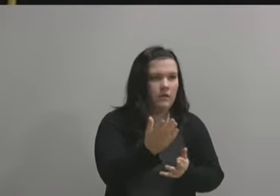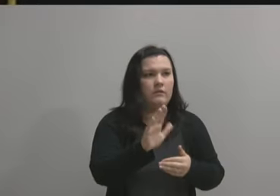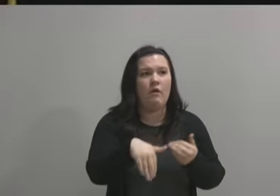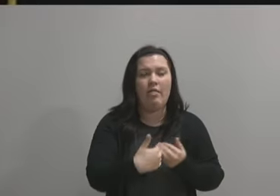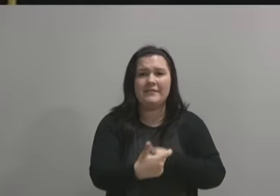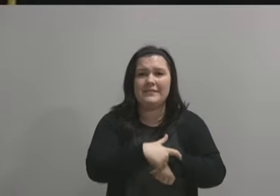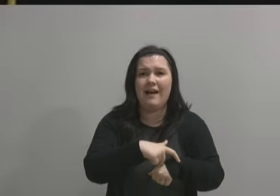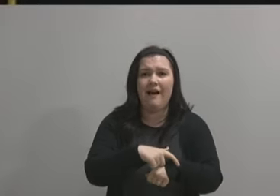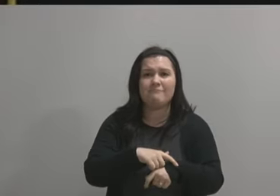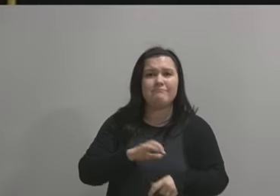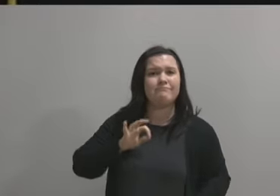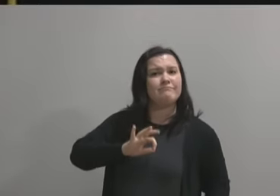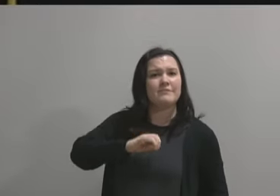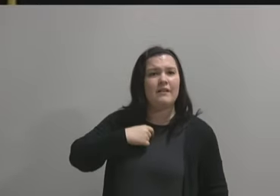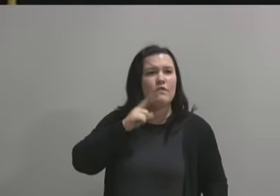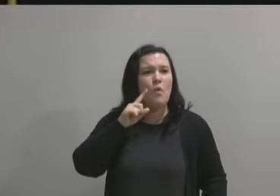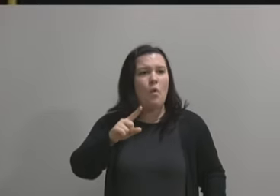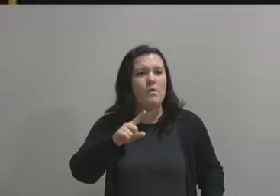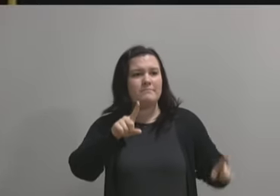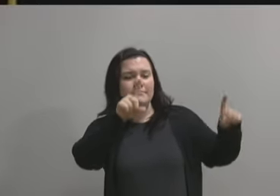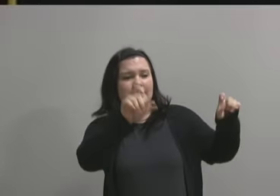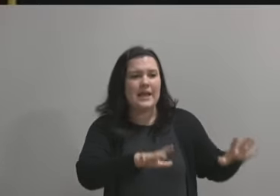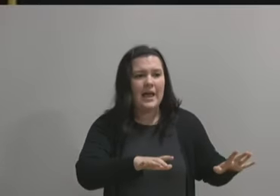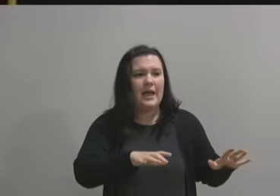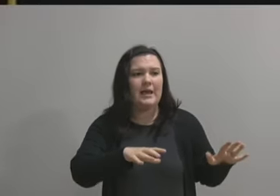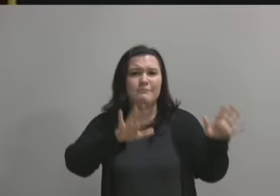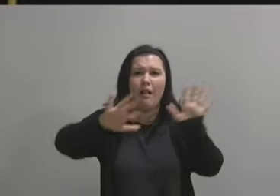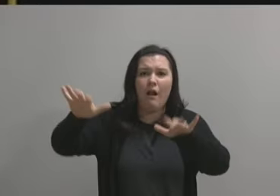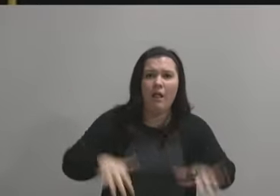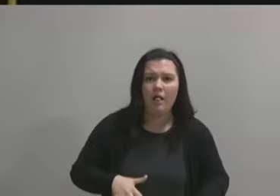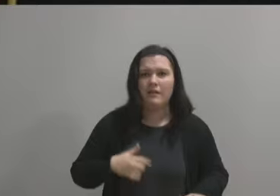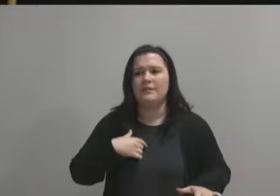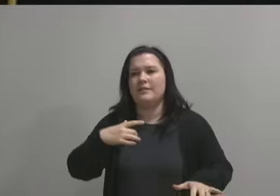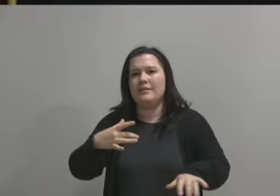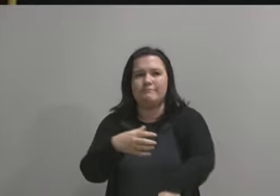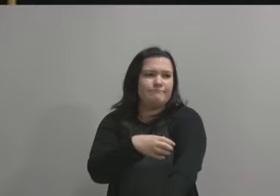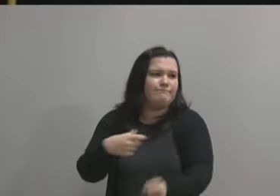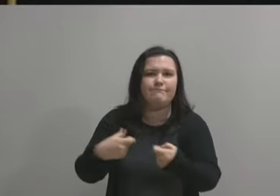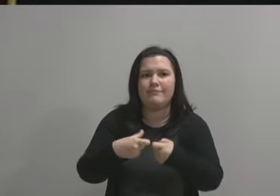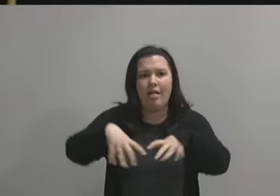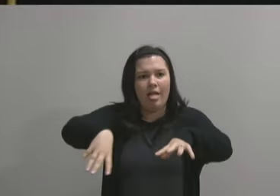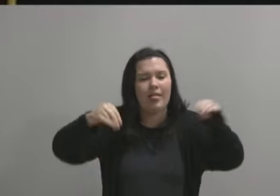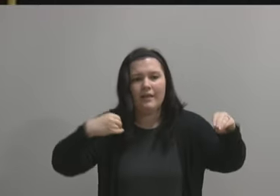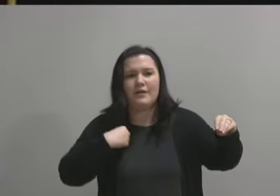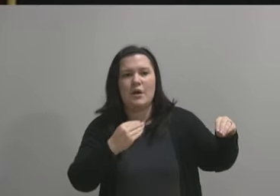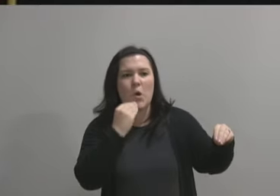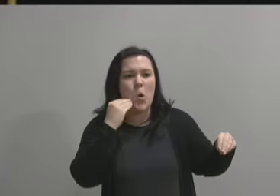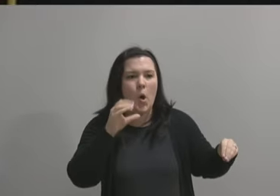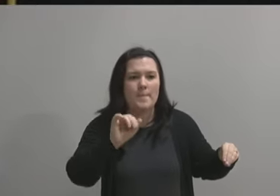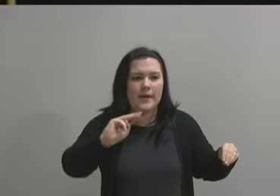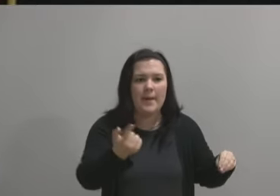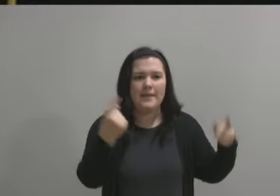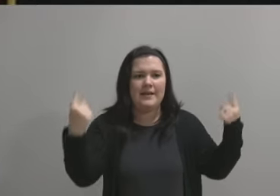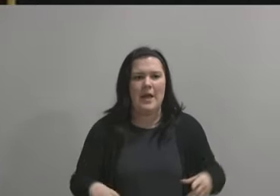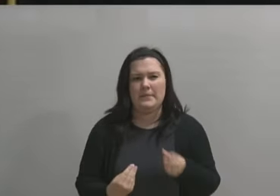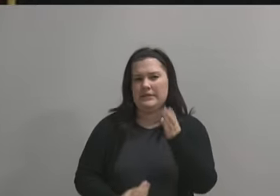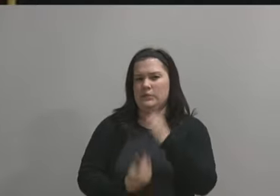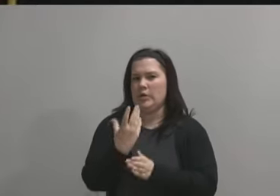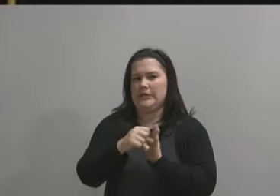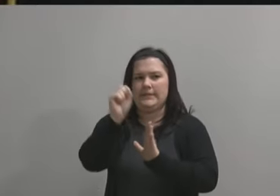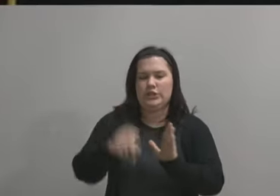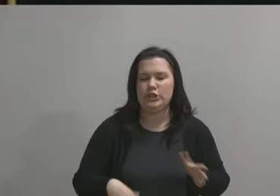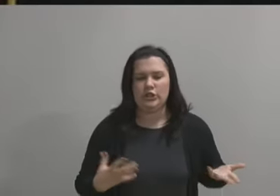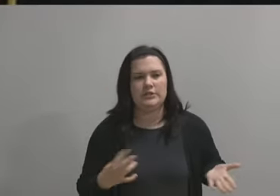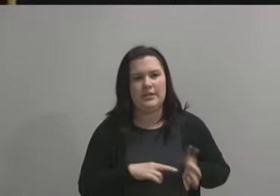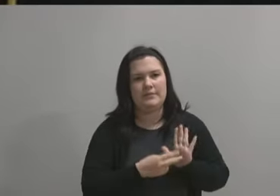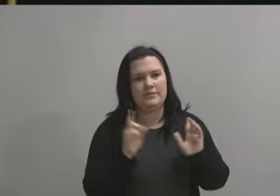from exam weeks to snowstorms to electricity shutdowns to virus outbreaks to homecoming week being switched to the spring semester. I